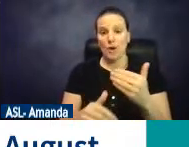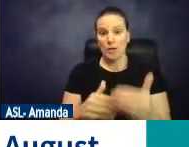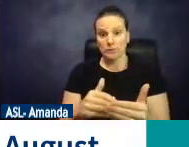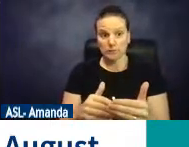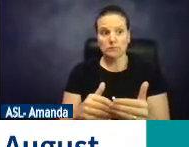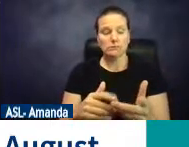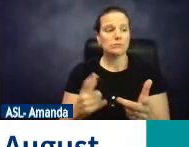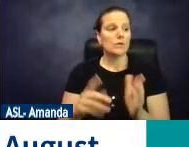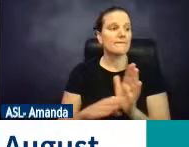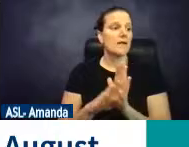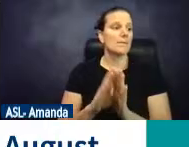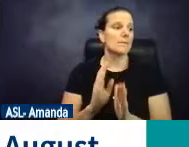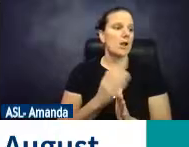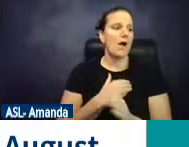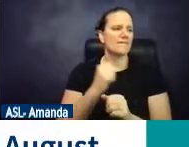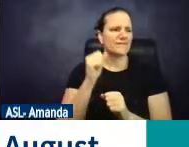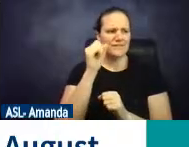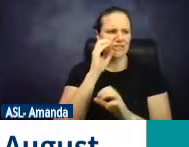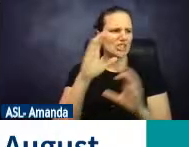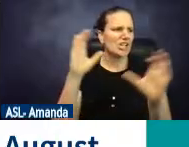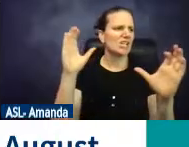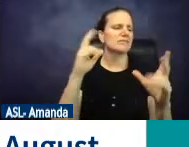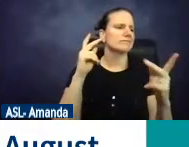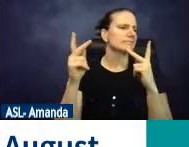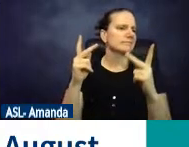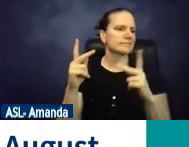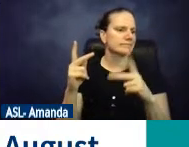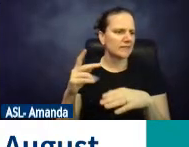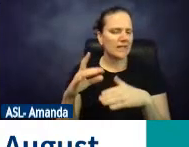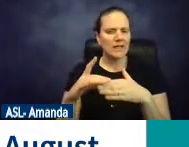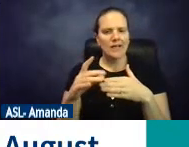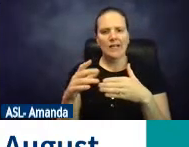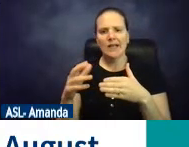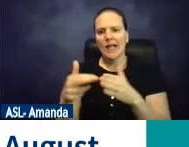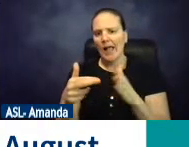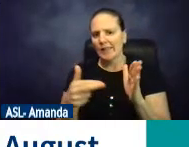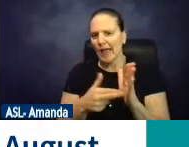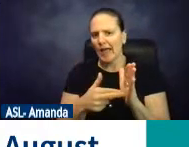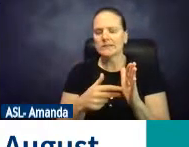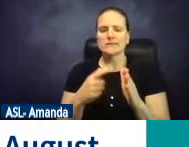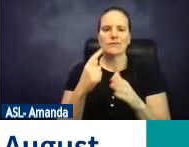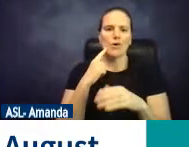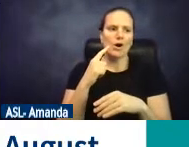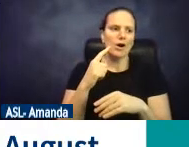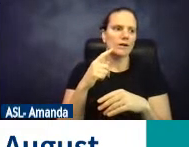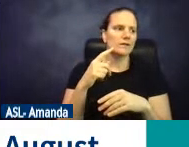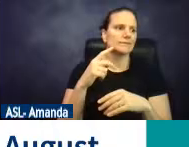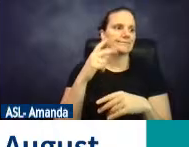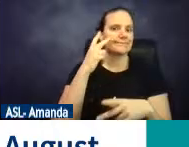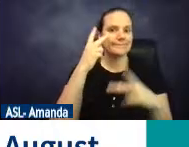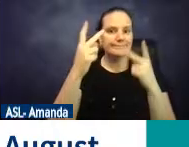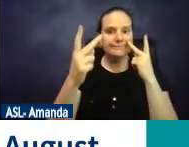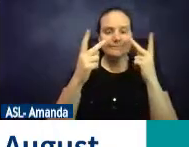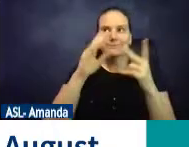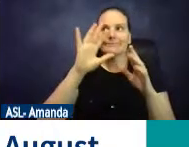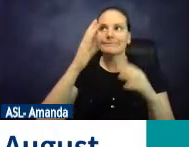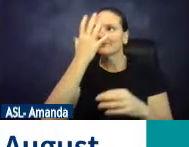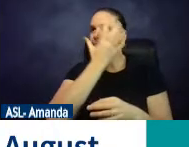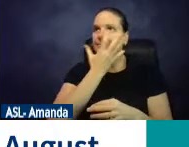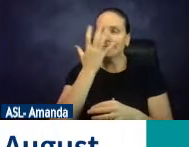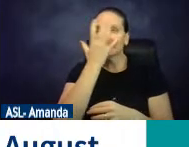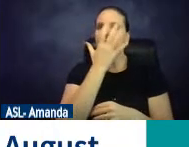for developing our vision and guidelines for architectural and aesthetics program-wide. We will be using